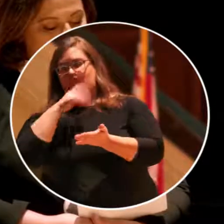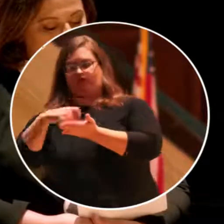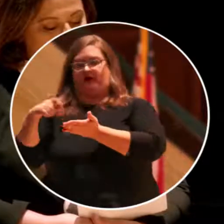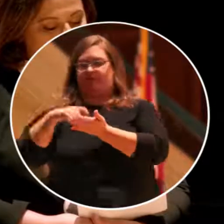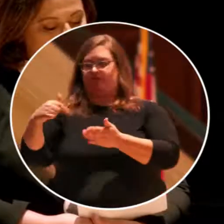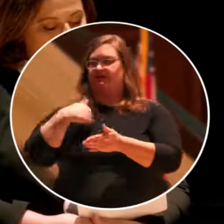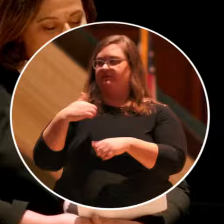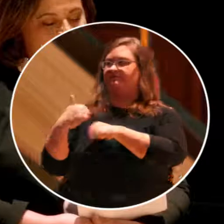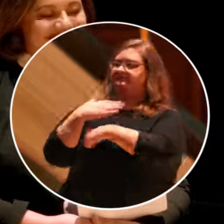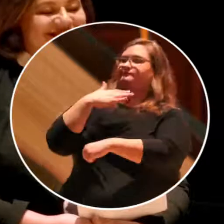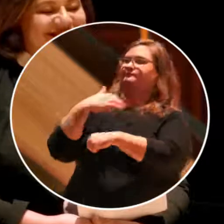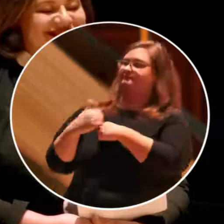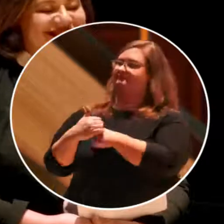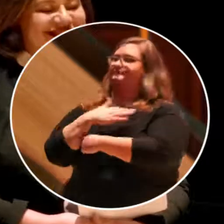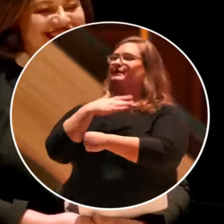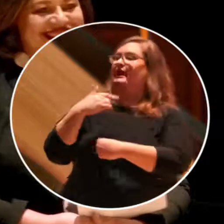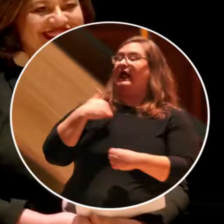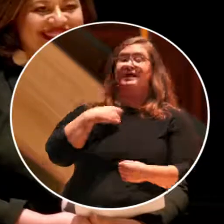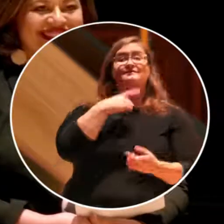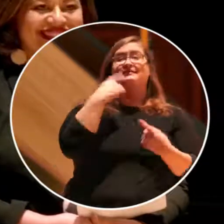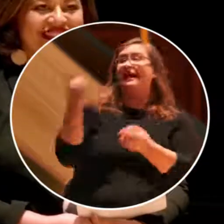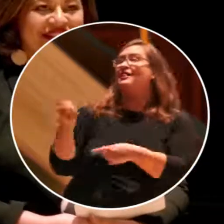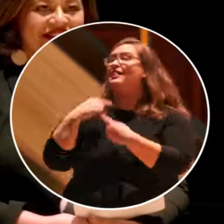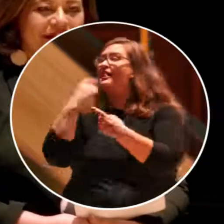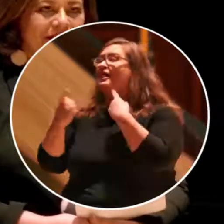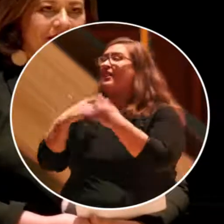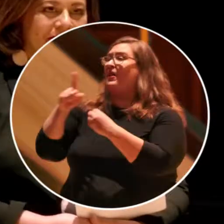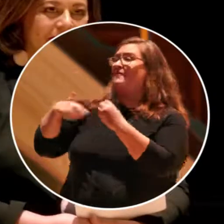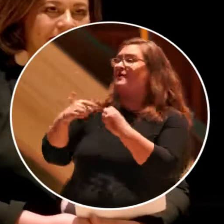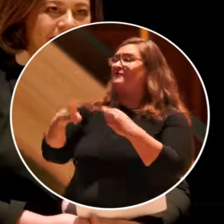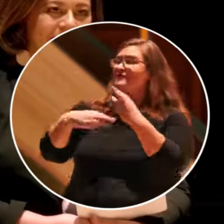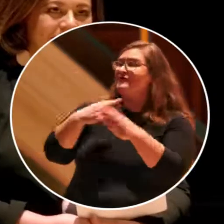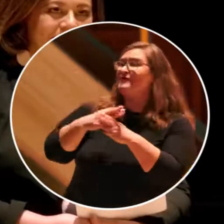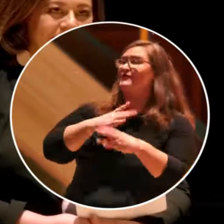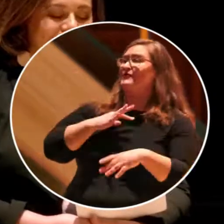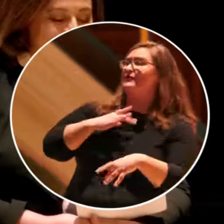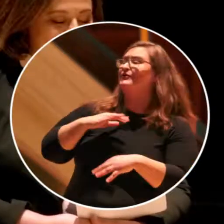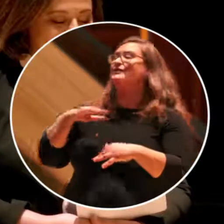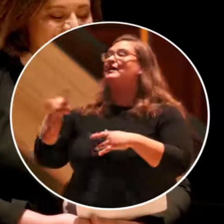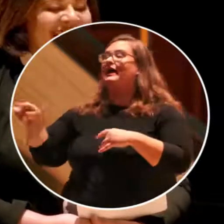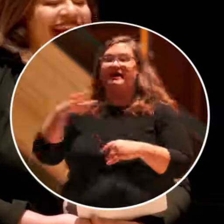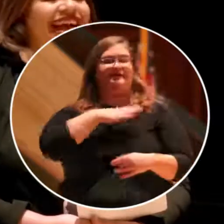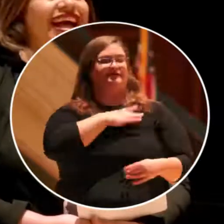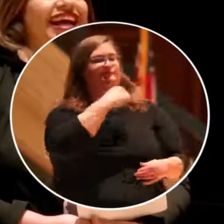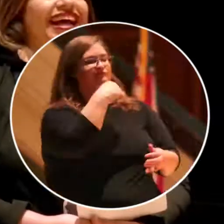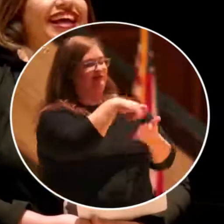good sale, that her dog Candy continued to pee on the carpet.